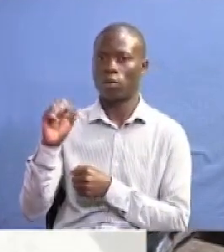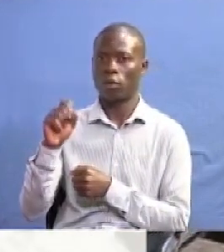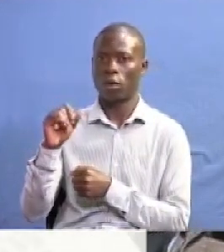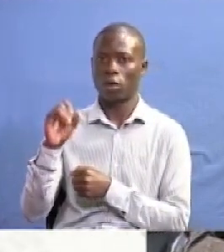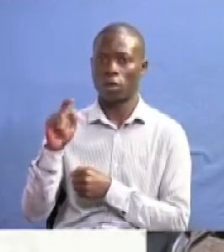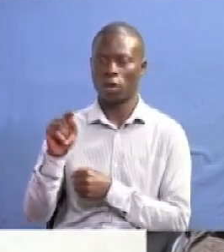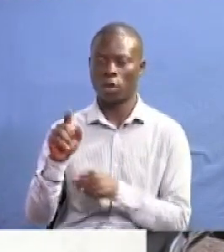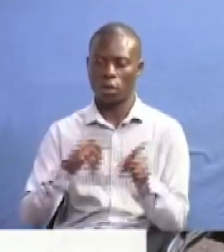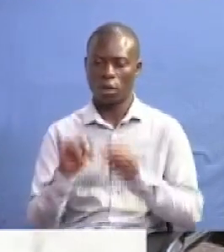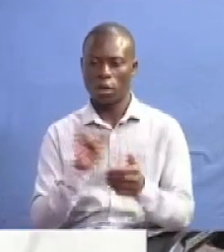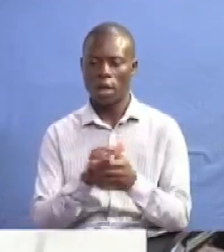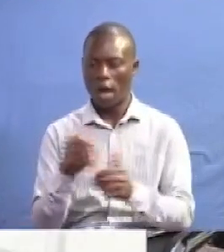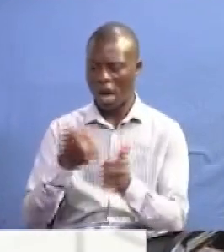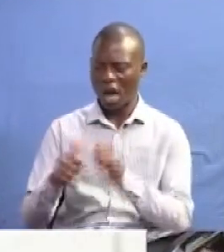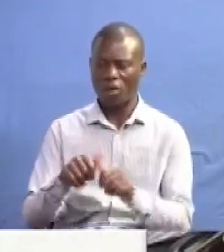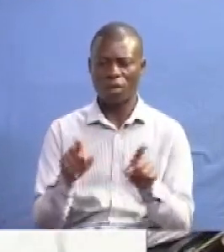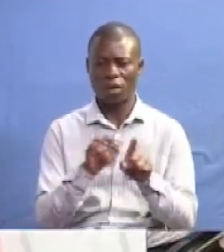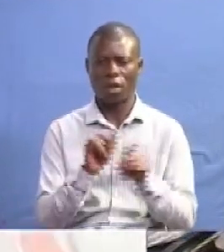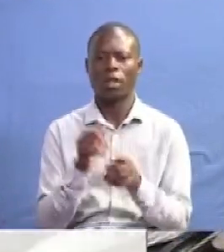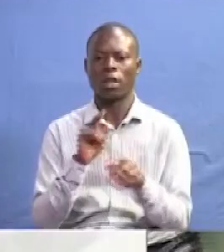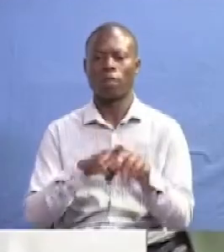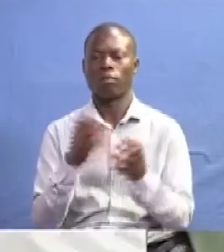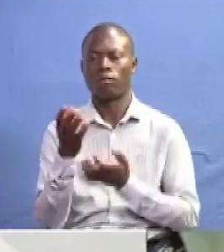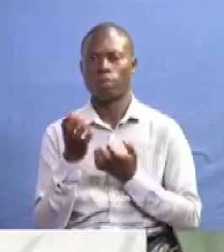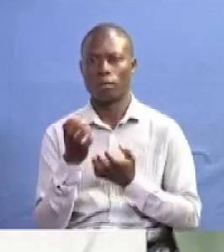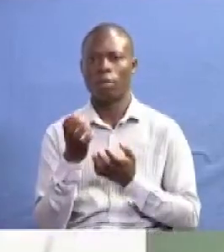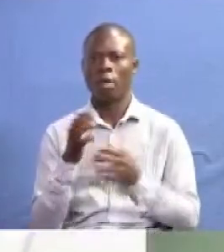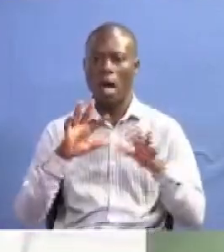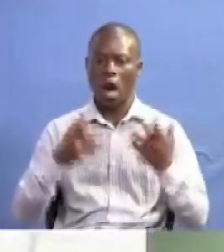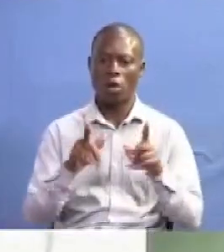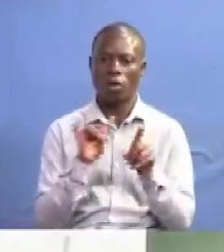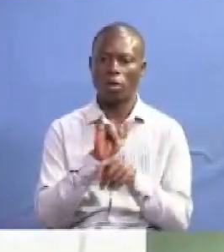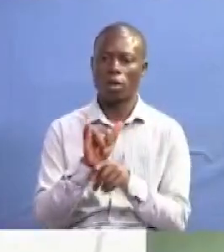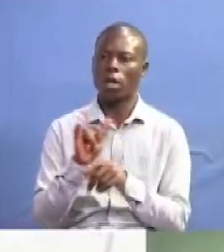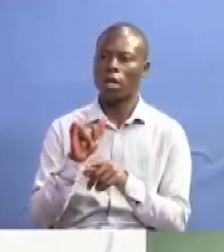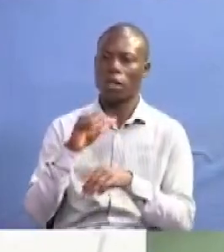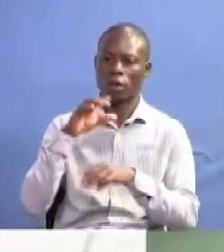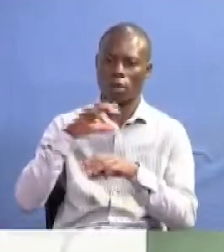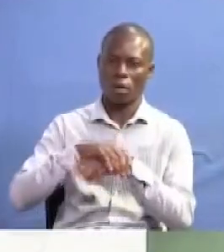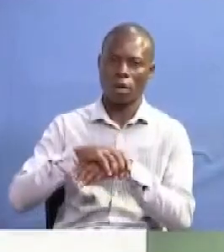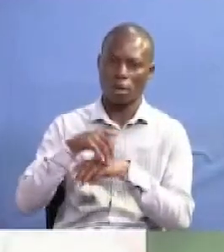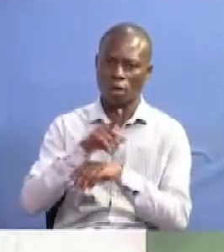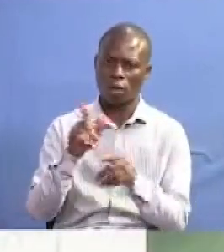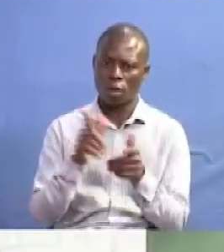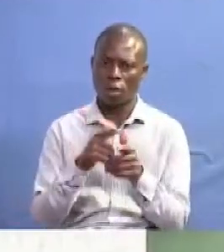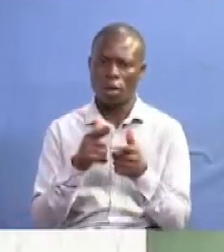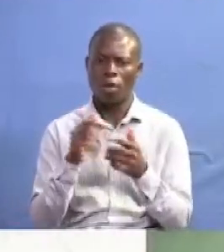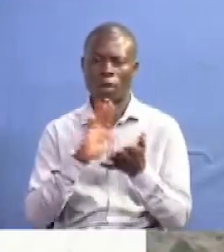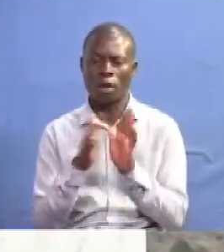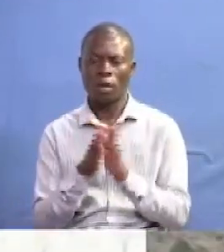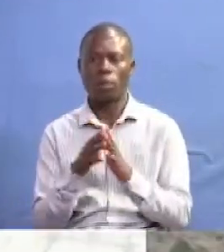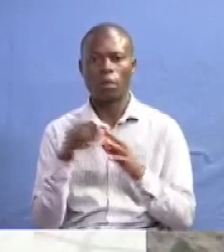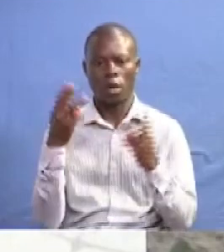hindered her day-to-day activities when she was needed. However, she fights with it till she becomes a